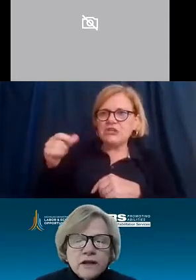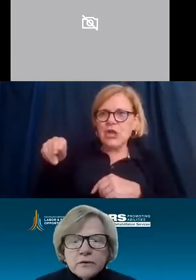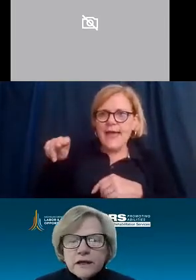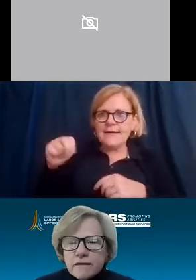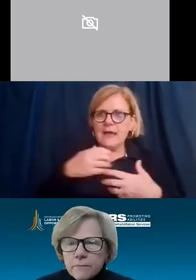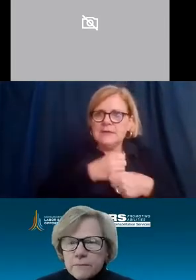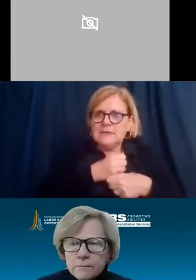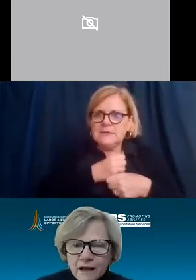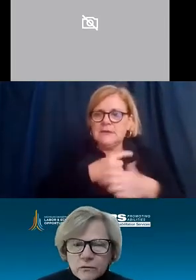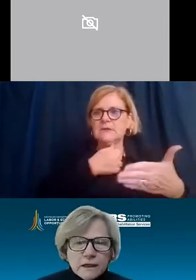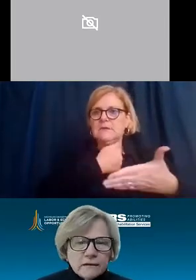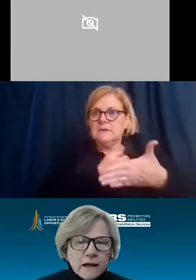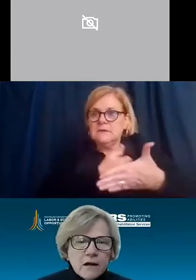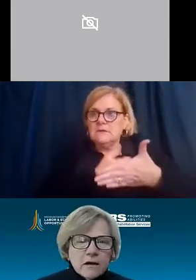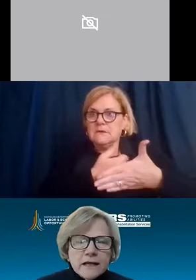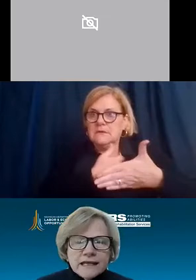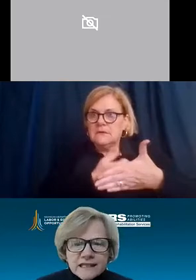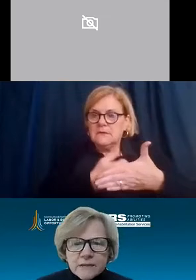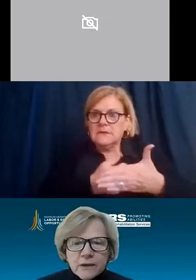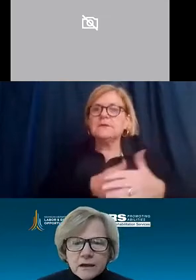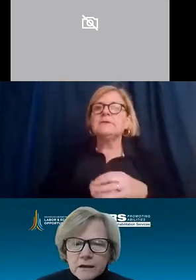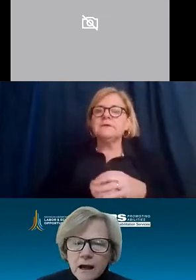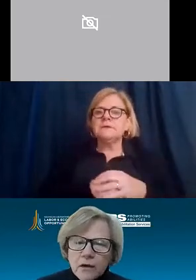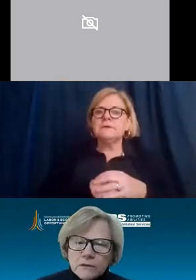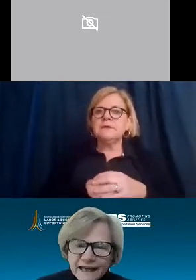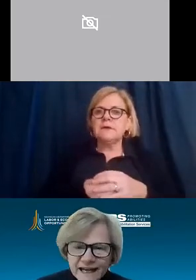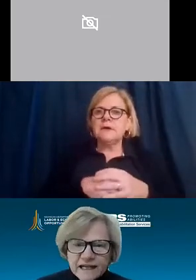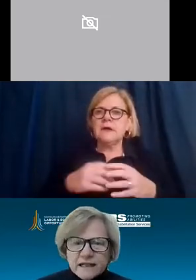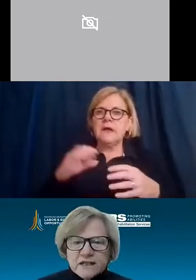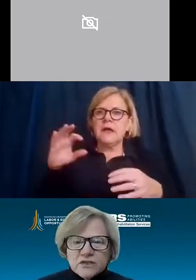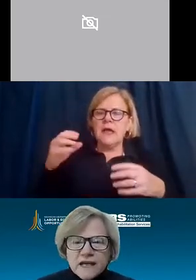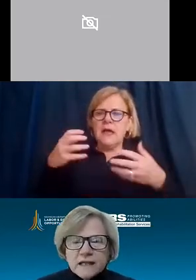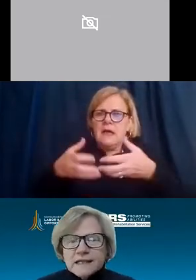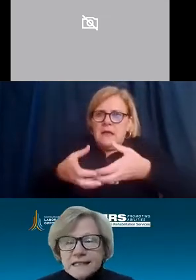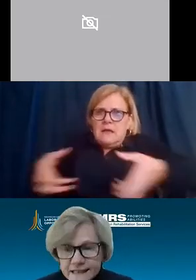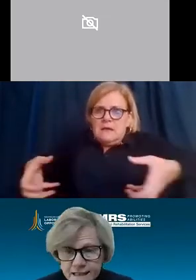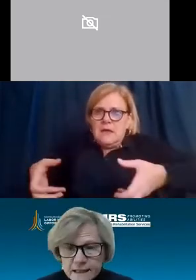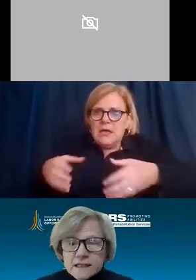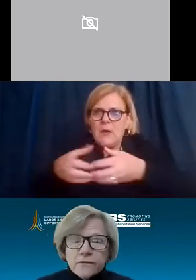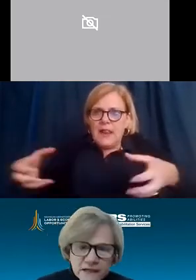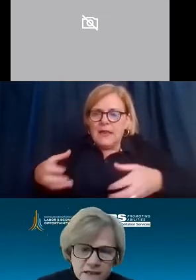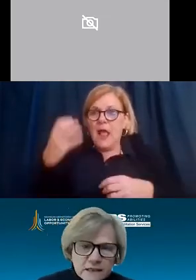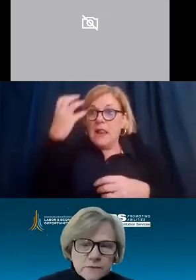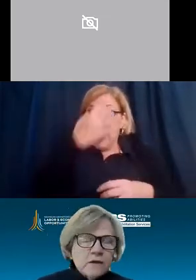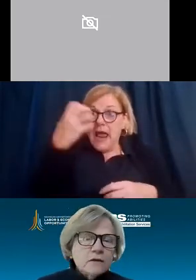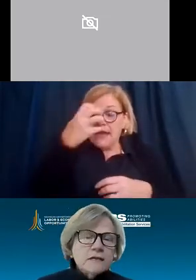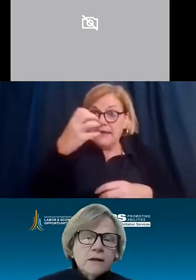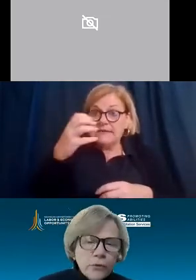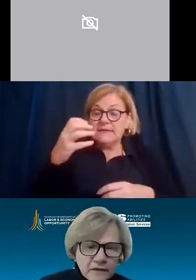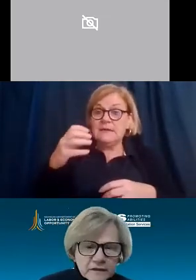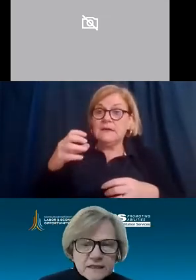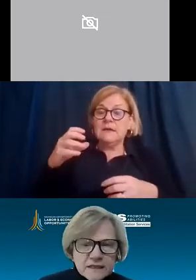of fluttering, thumping, pounding the heart, edema, lightheadedness, weakness, dizziness, fainting